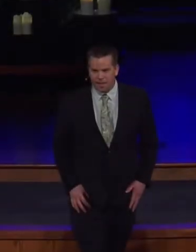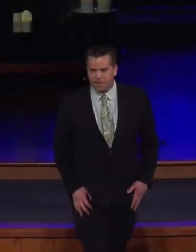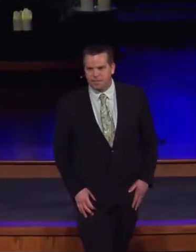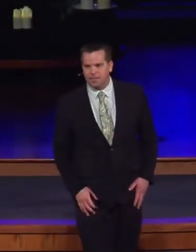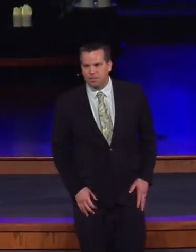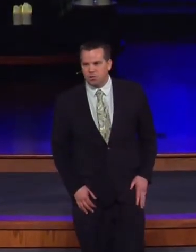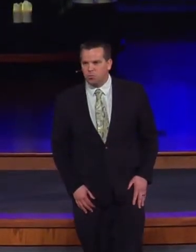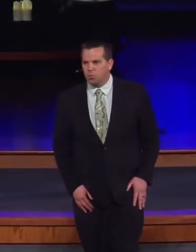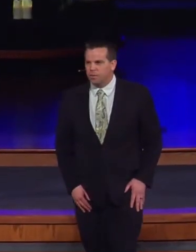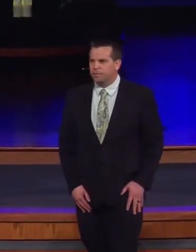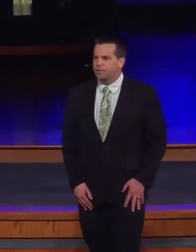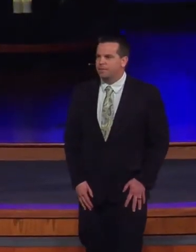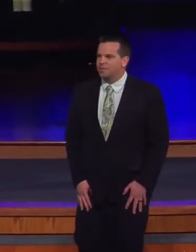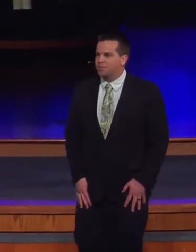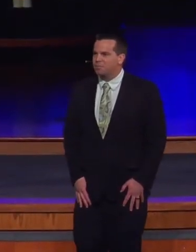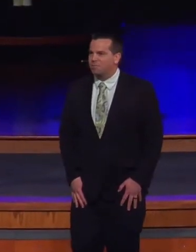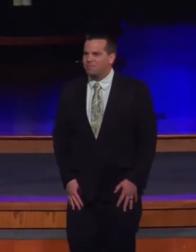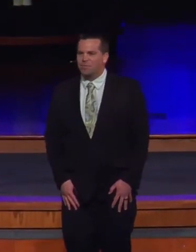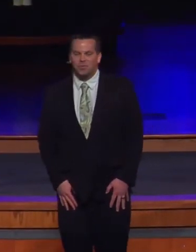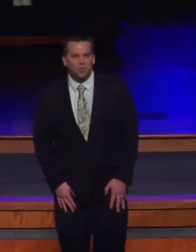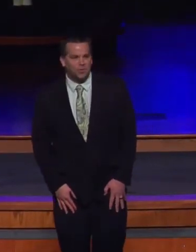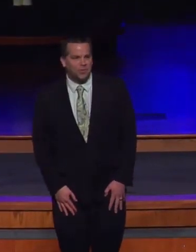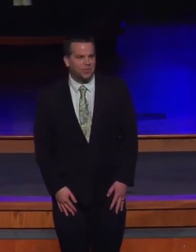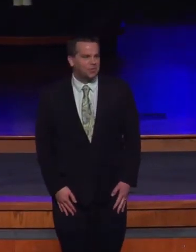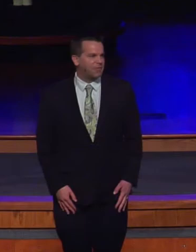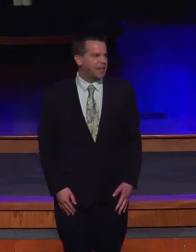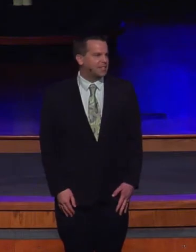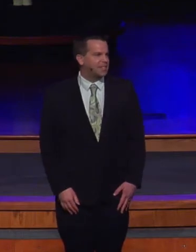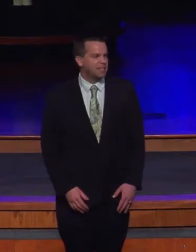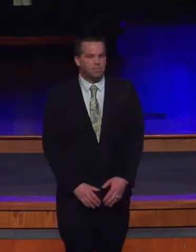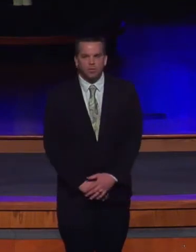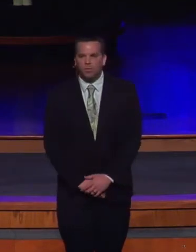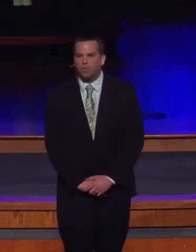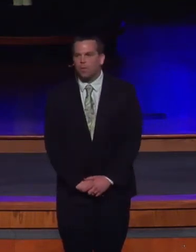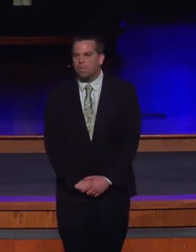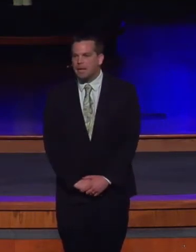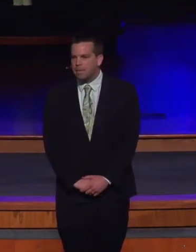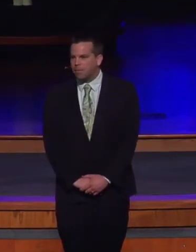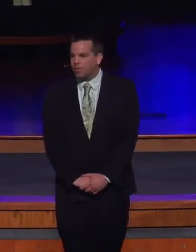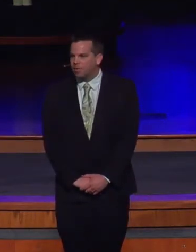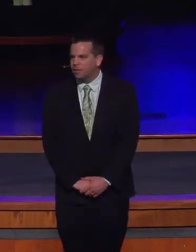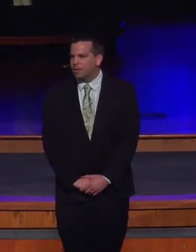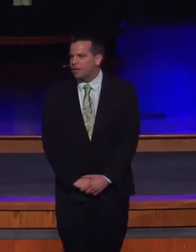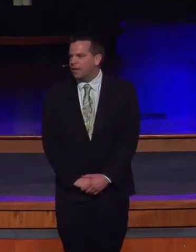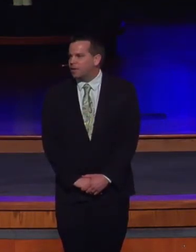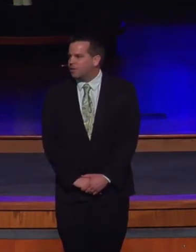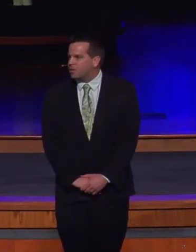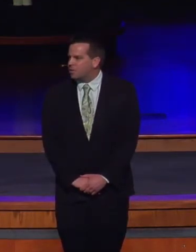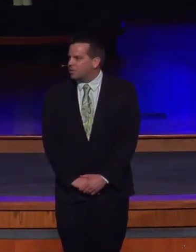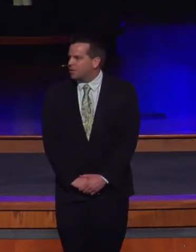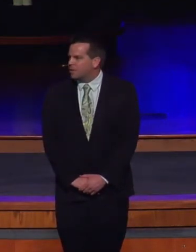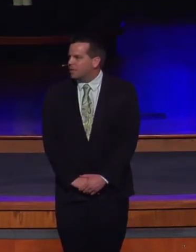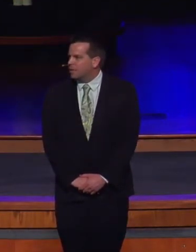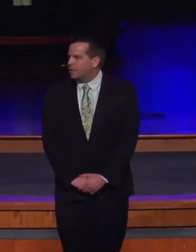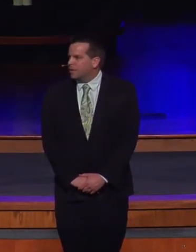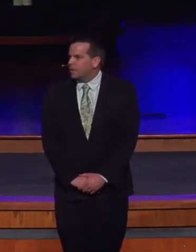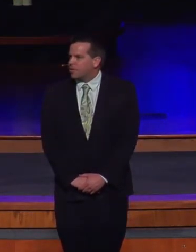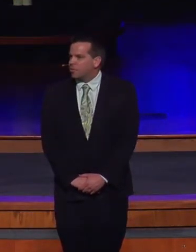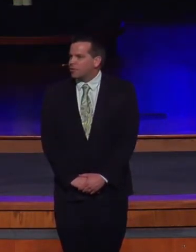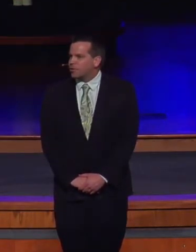boy, am I glad to see you. Those beautiful faces, beautiful people. And you know, we're in